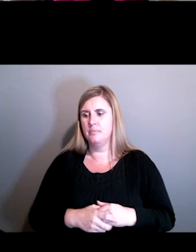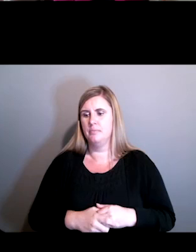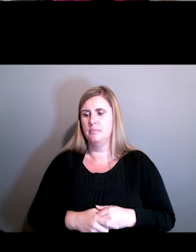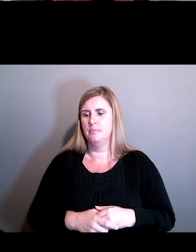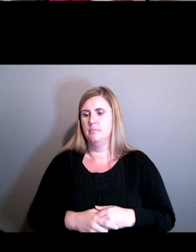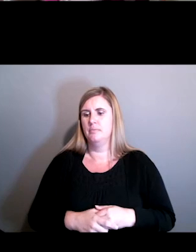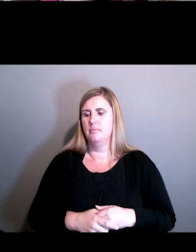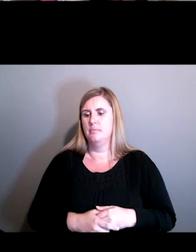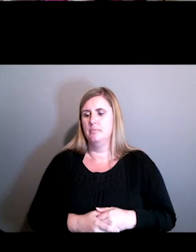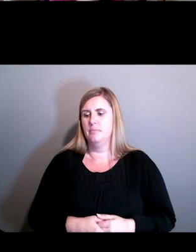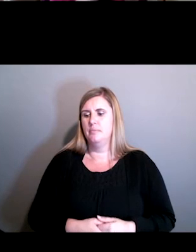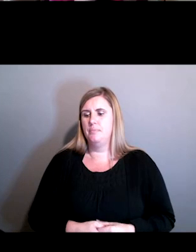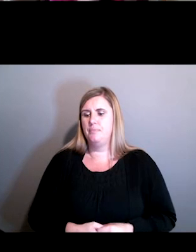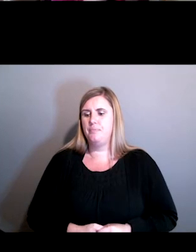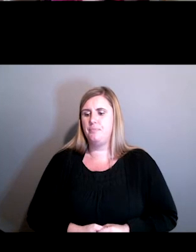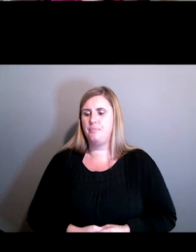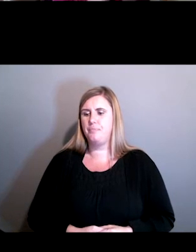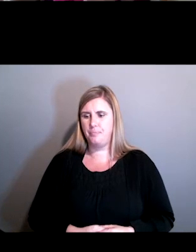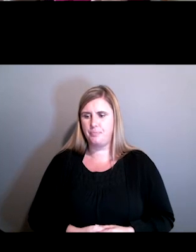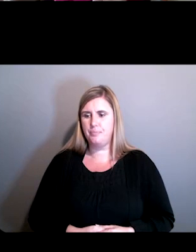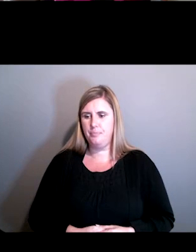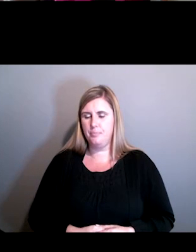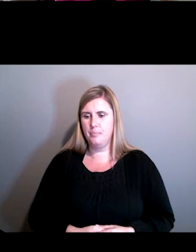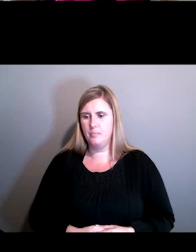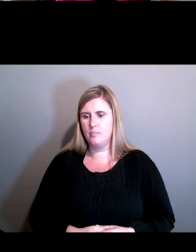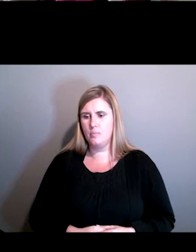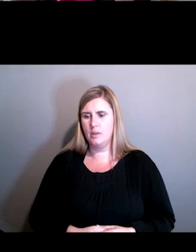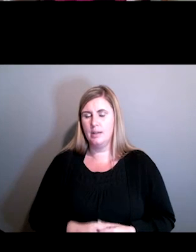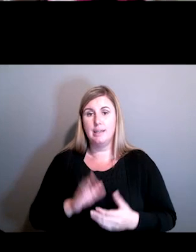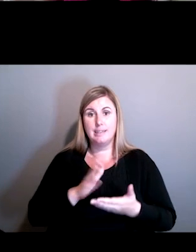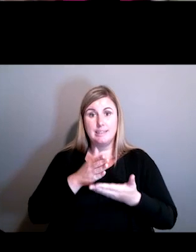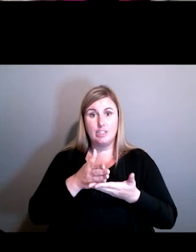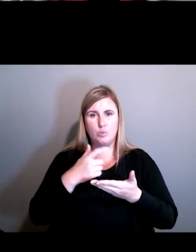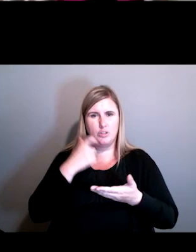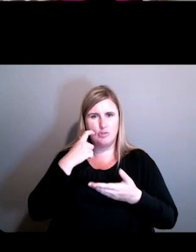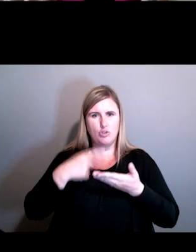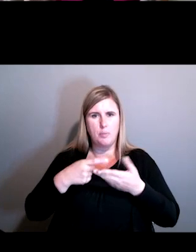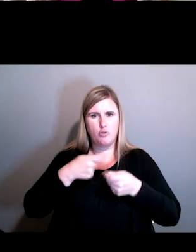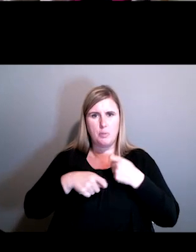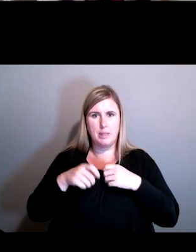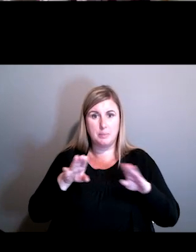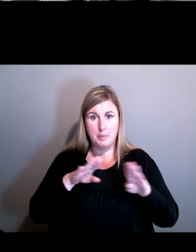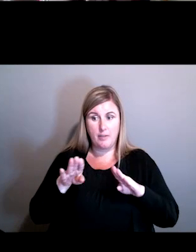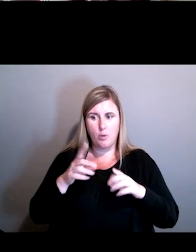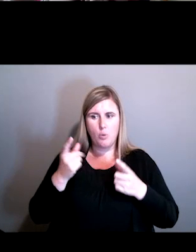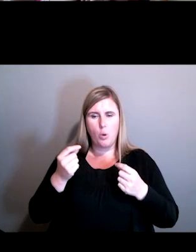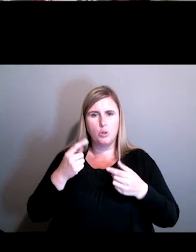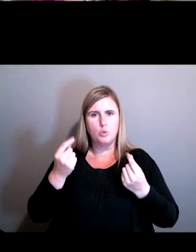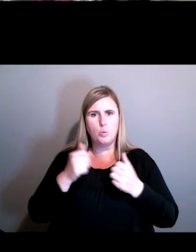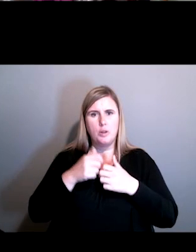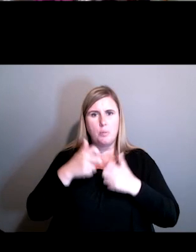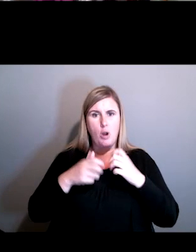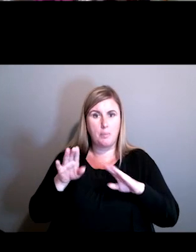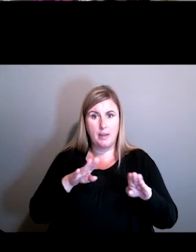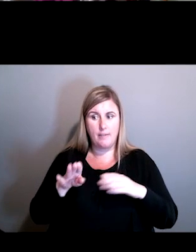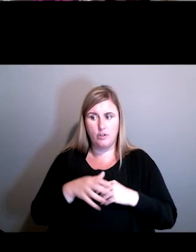Okay. So extinction, we just talked about replacement behaviors, but what do we do with the problem behavior? One of the first things